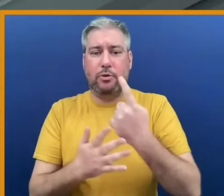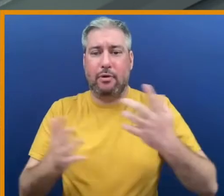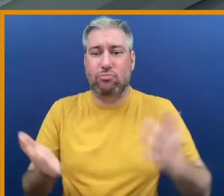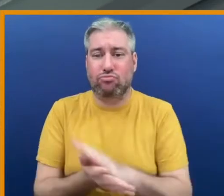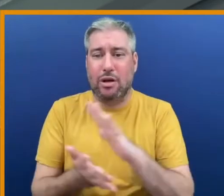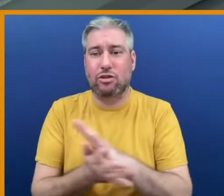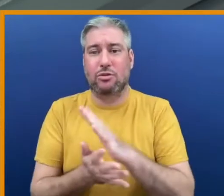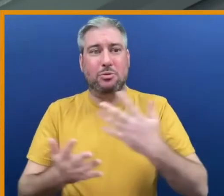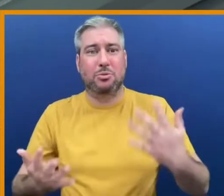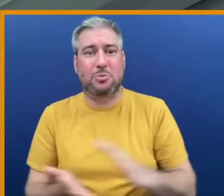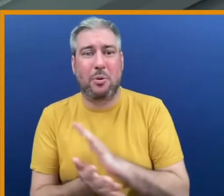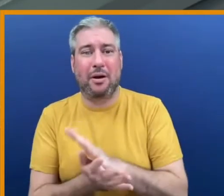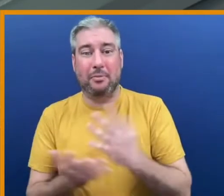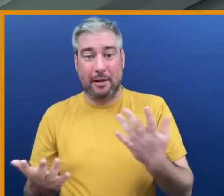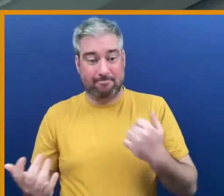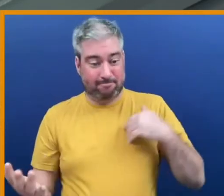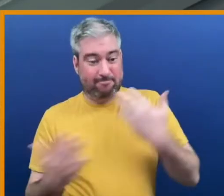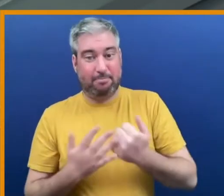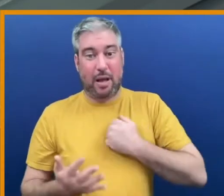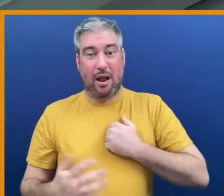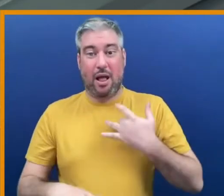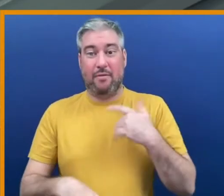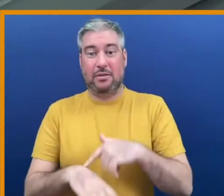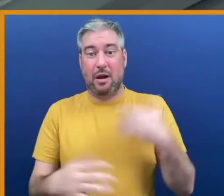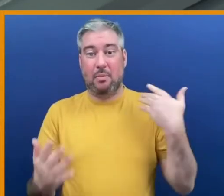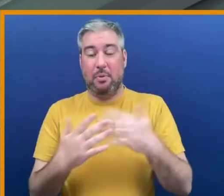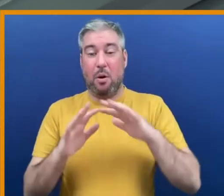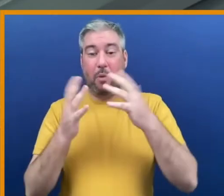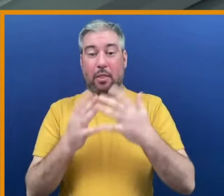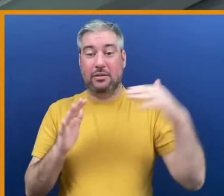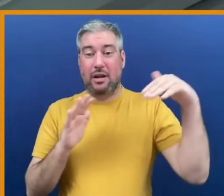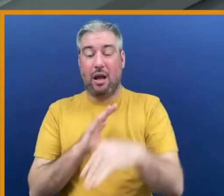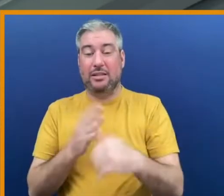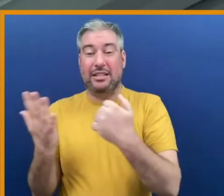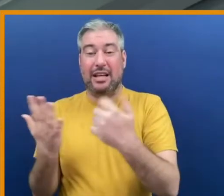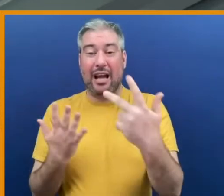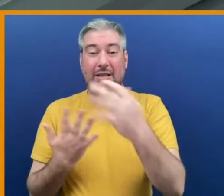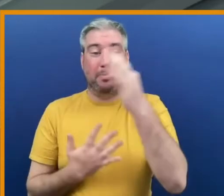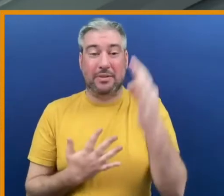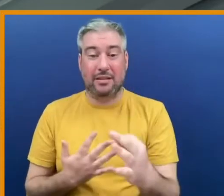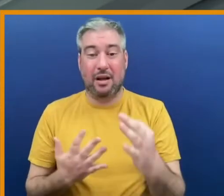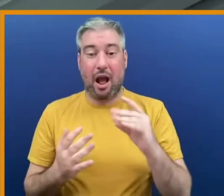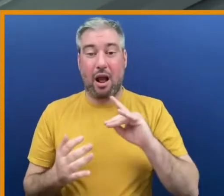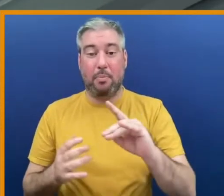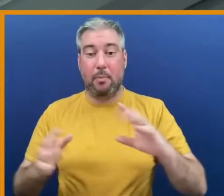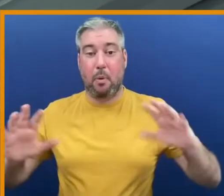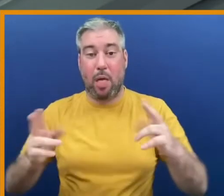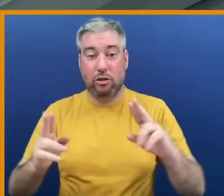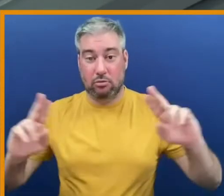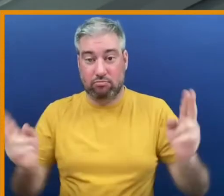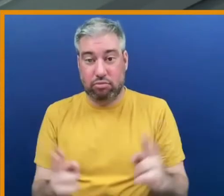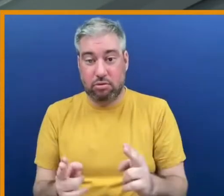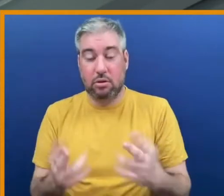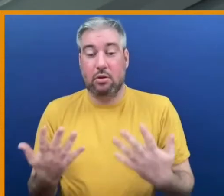of 68% in animal population sizes. And here in the UK, a quarter of mammals and nearly half of the birds